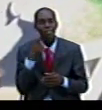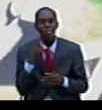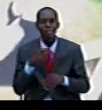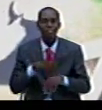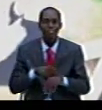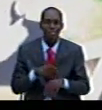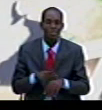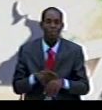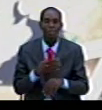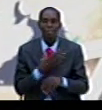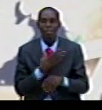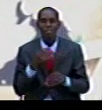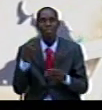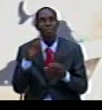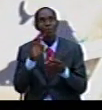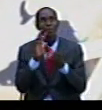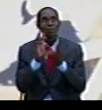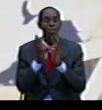is